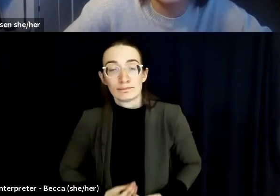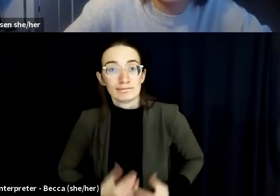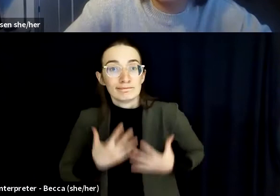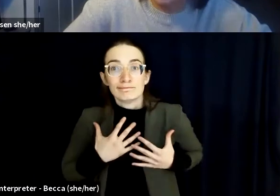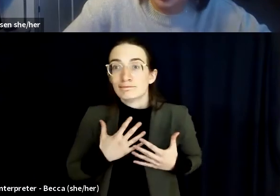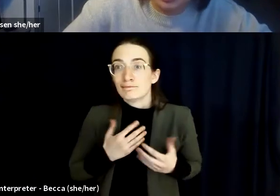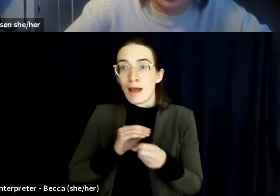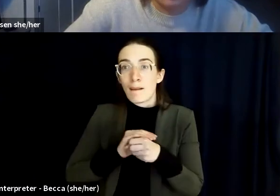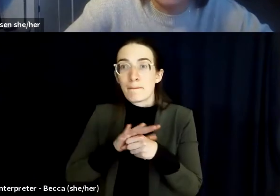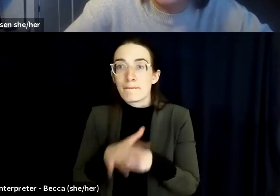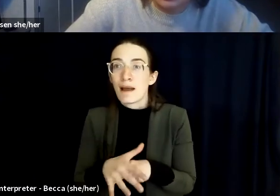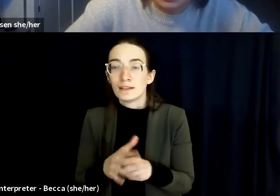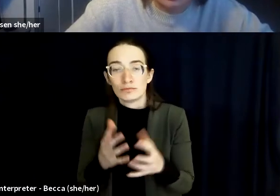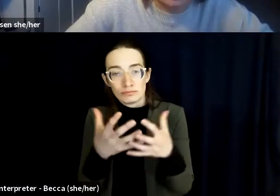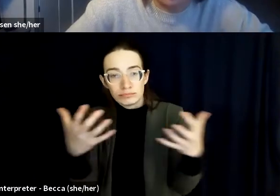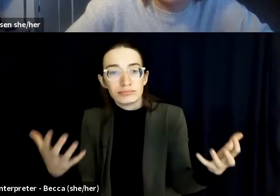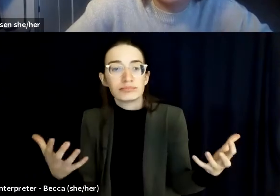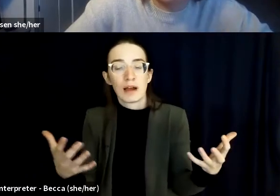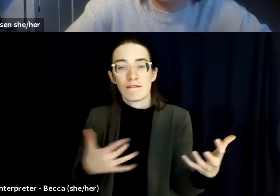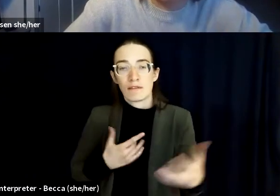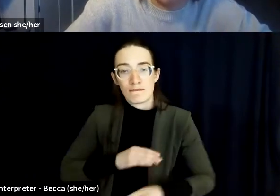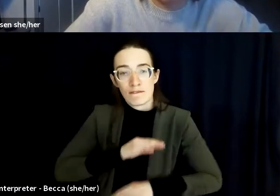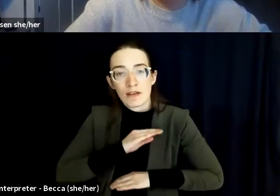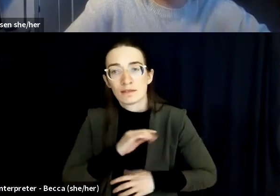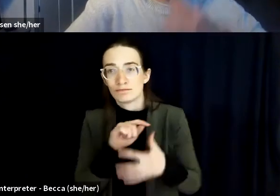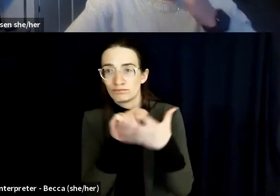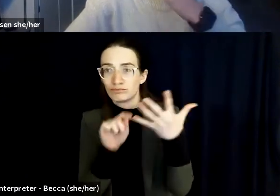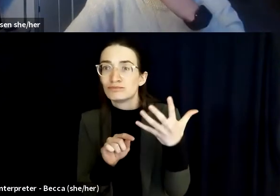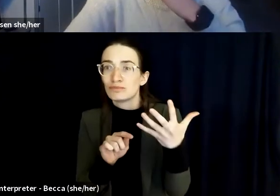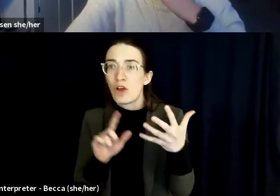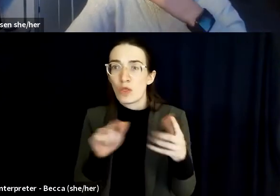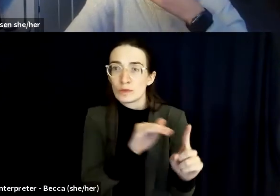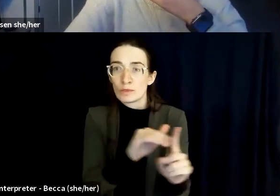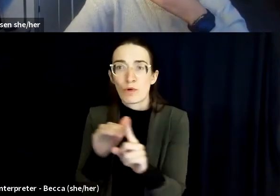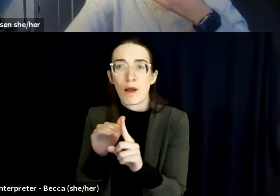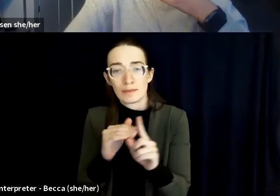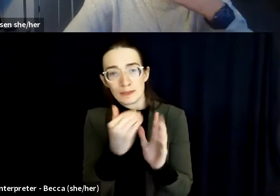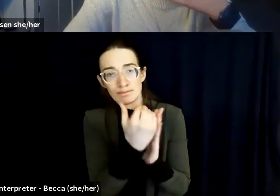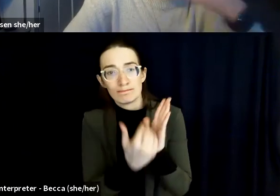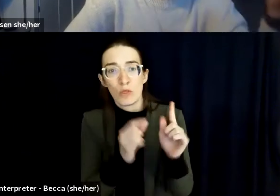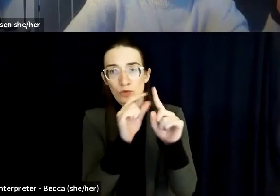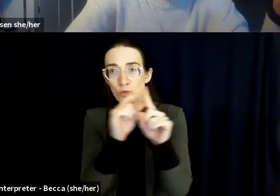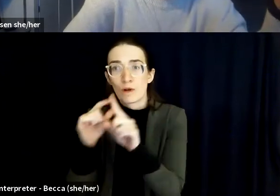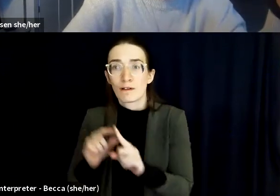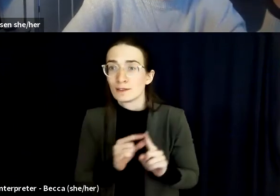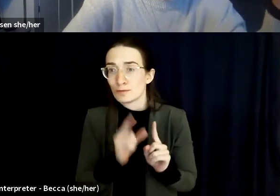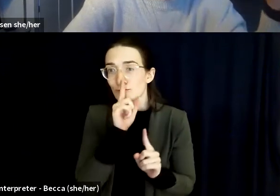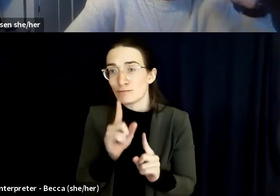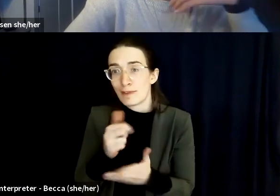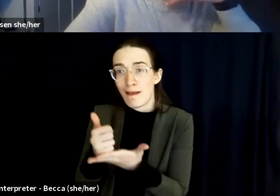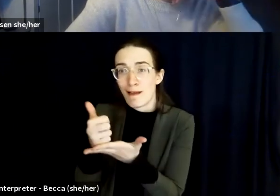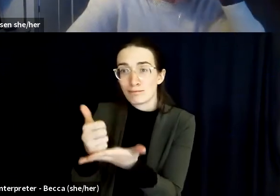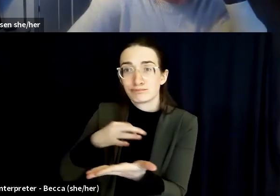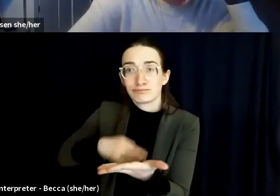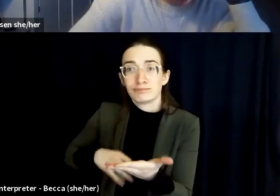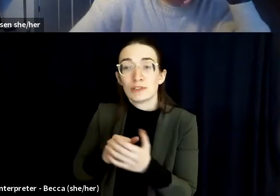or supported or fulfilled. I think all of those different prompts are really cool. So I think setting even an intention in